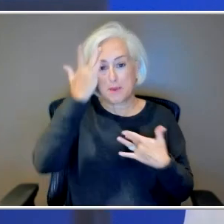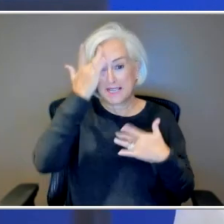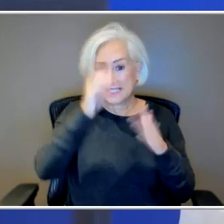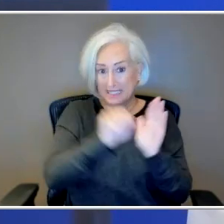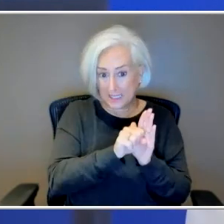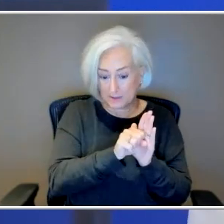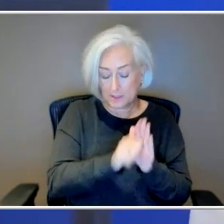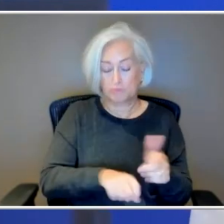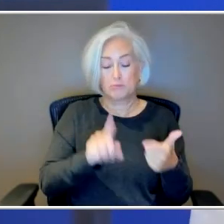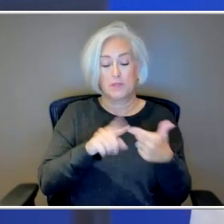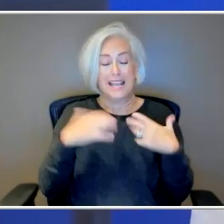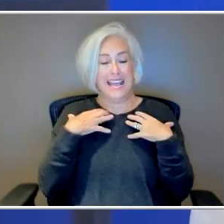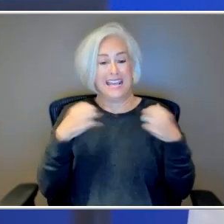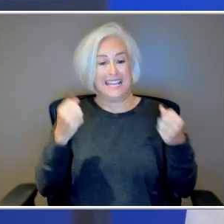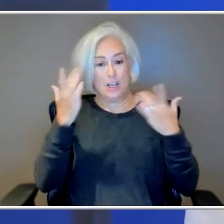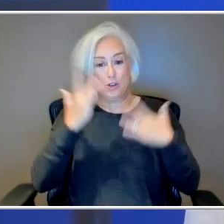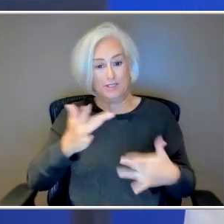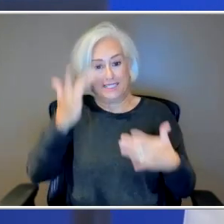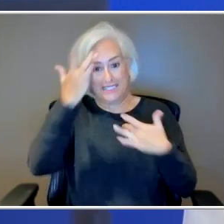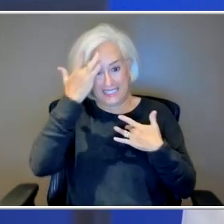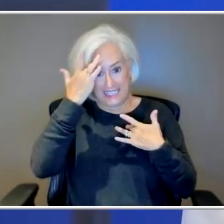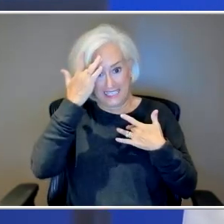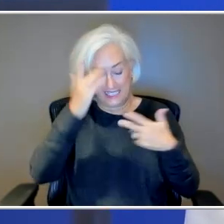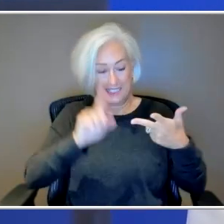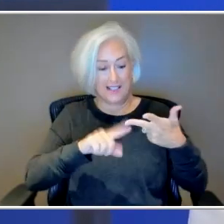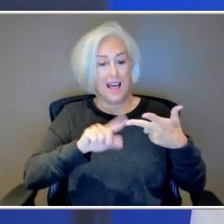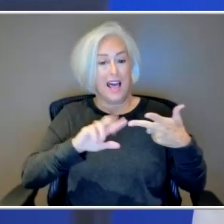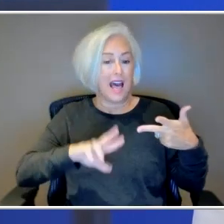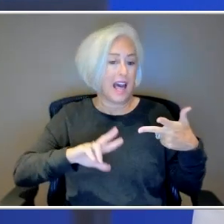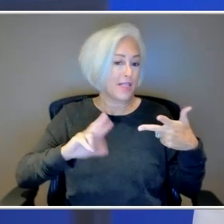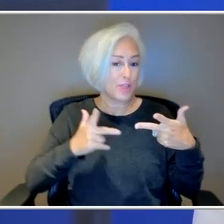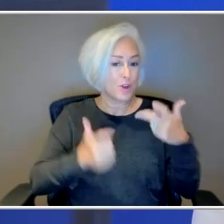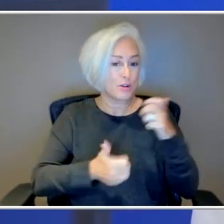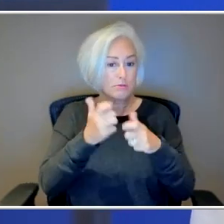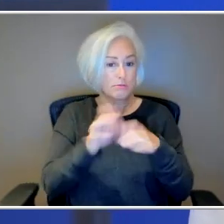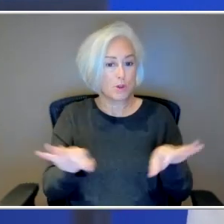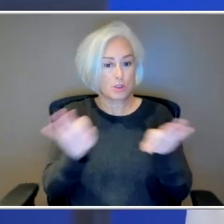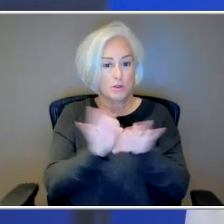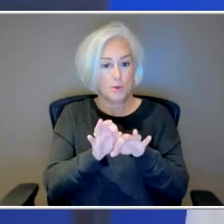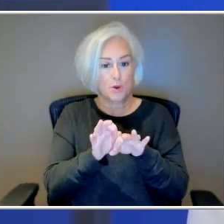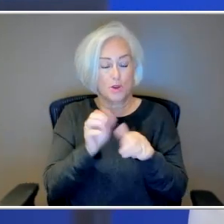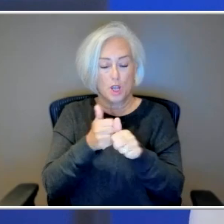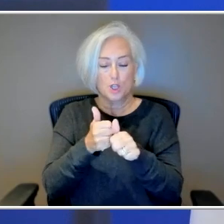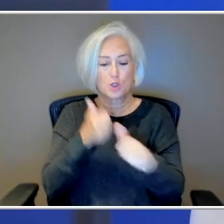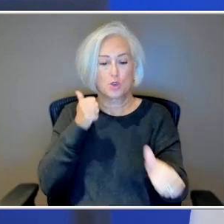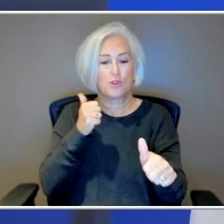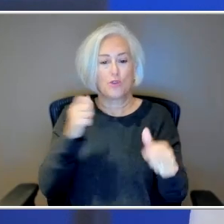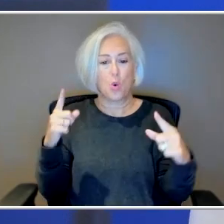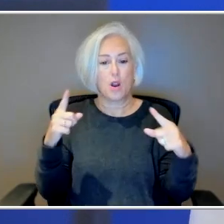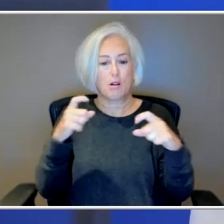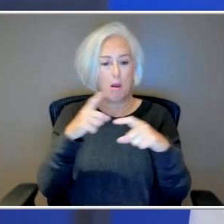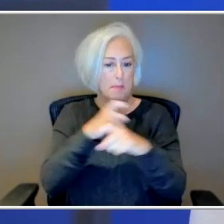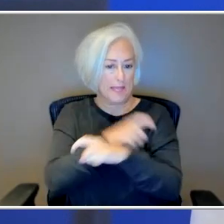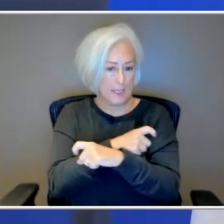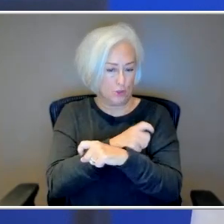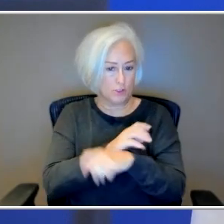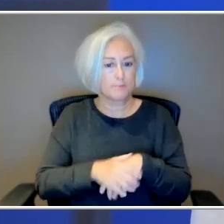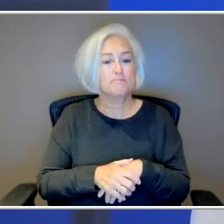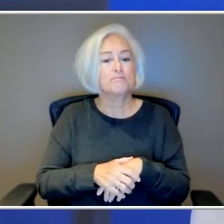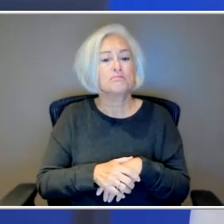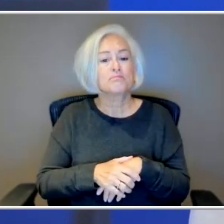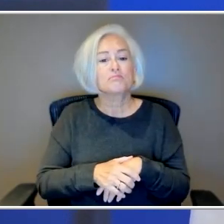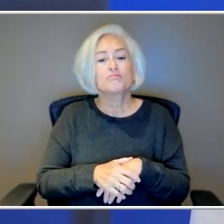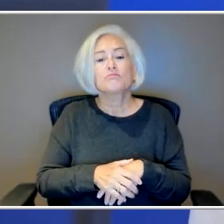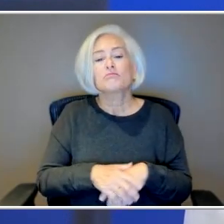and third, and this is actually very important, I always talk to my patients about, is to prevent complications. I tell my patients that complication risk is higher in patients